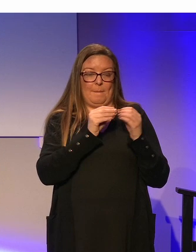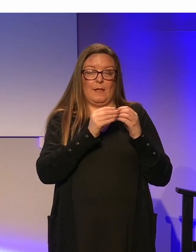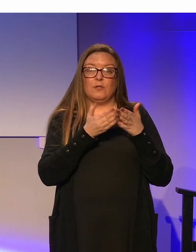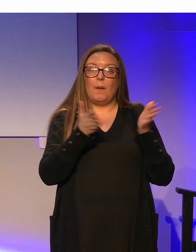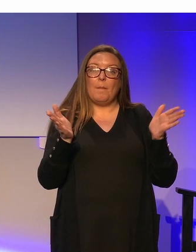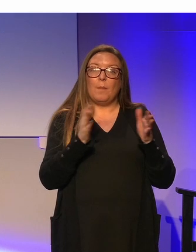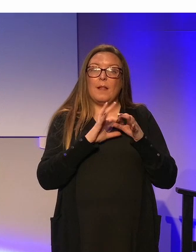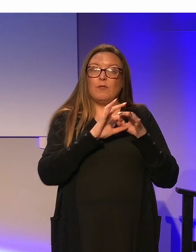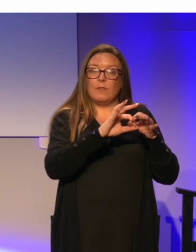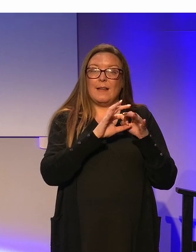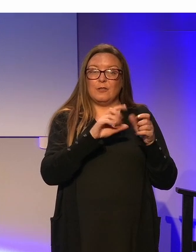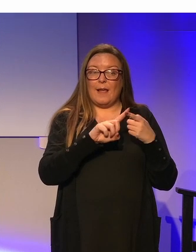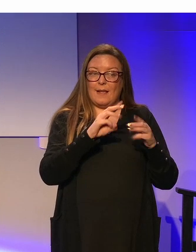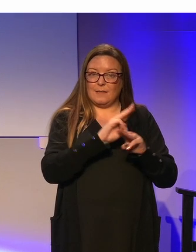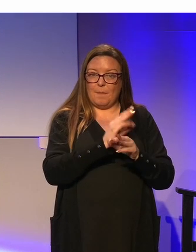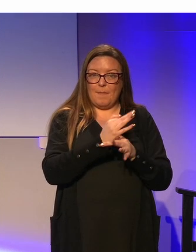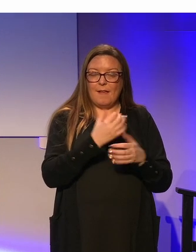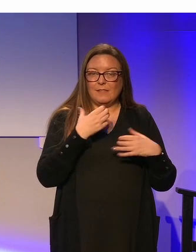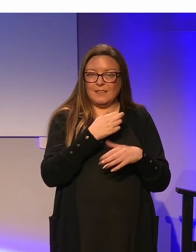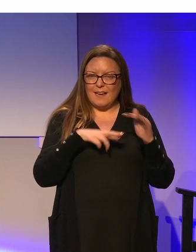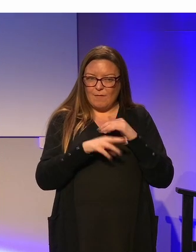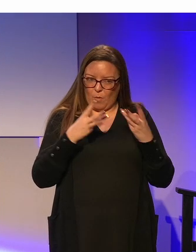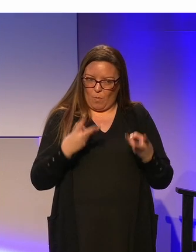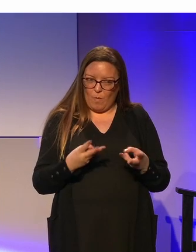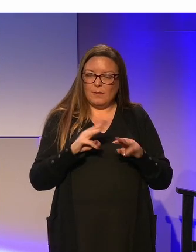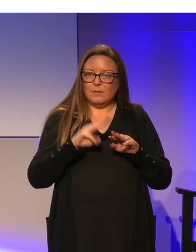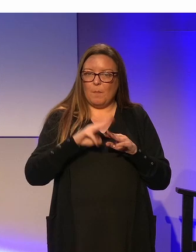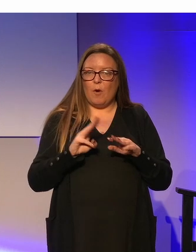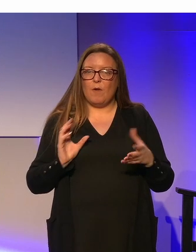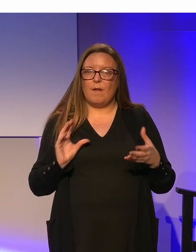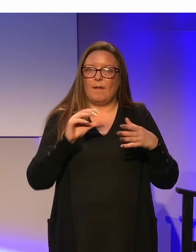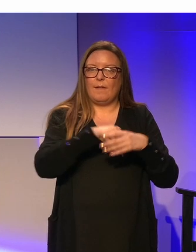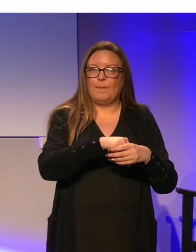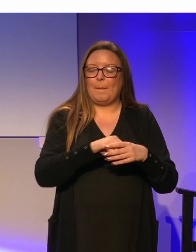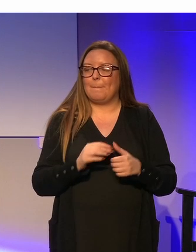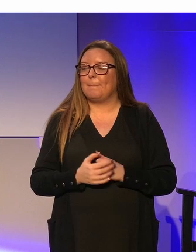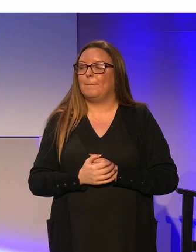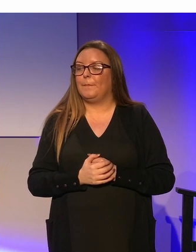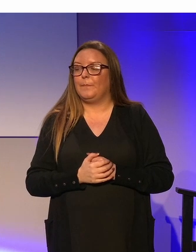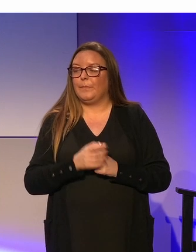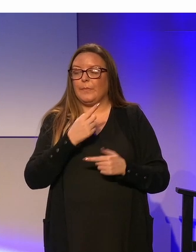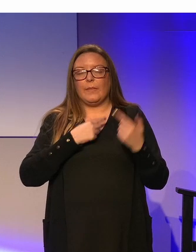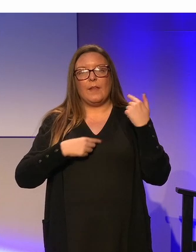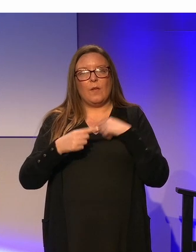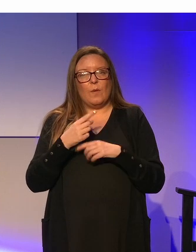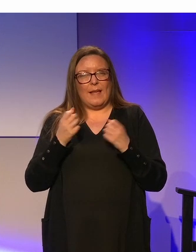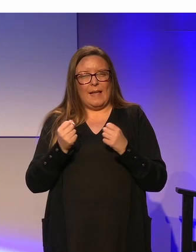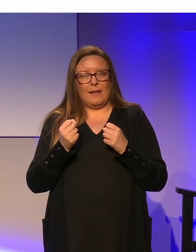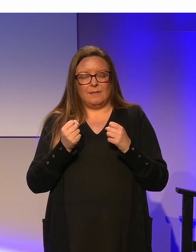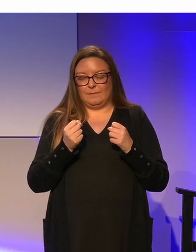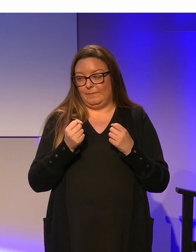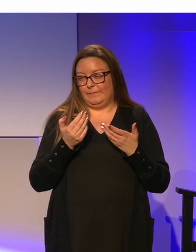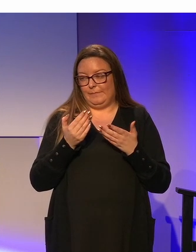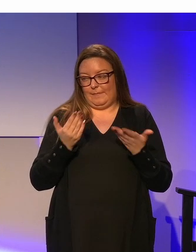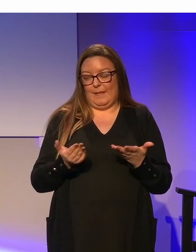relationships, and parent carers certainly want to be more involved. We end with a set of speech